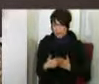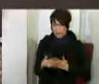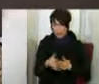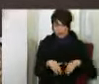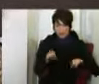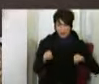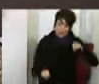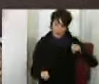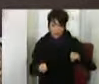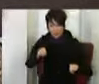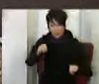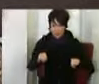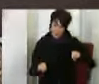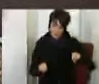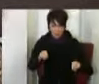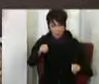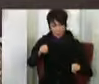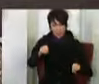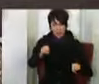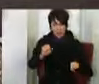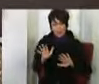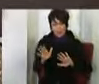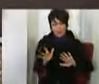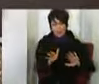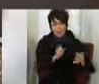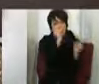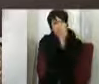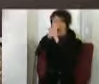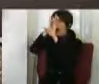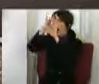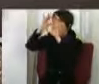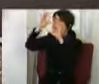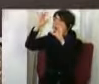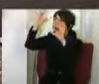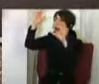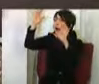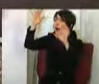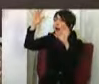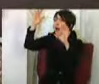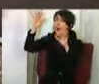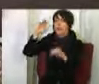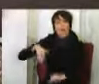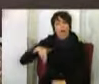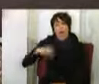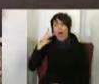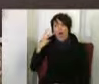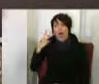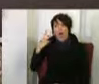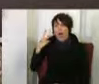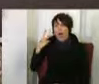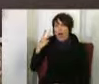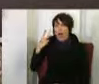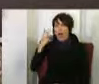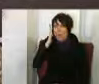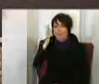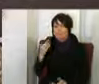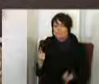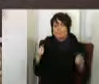doubt, there is a bigger picture that we have not yet seen come to